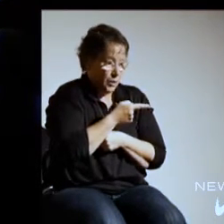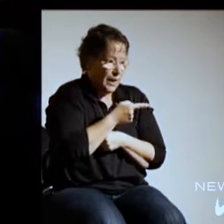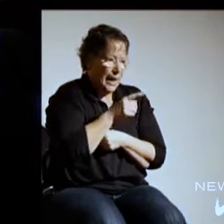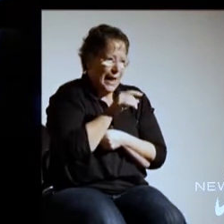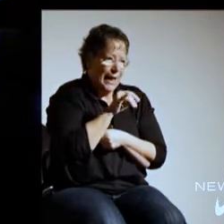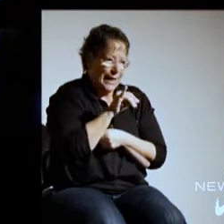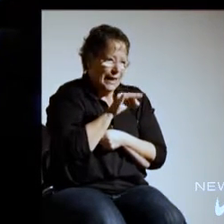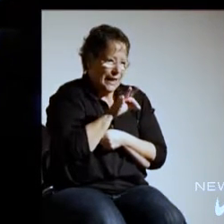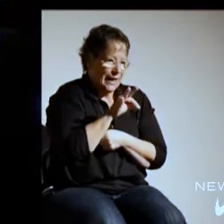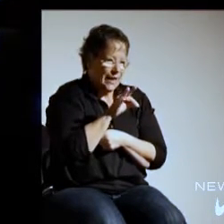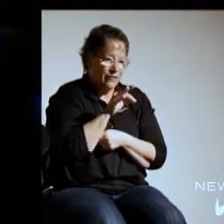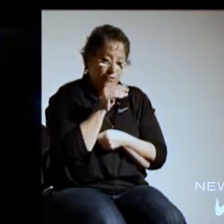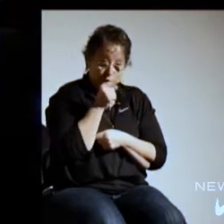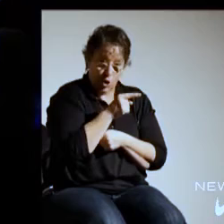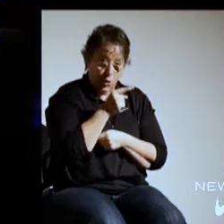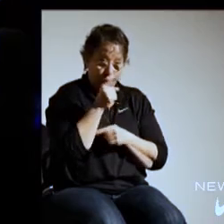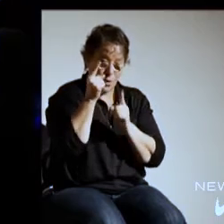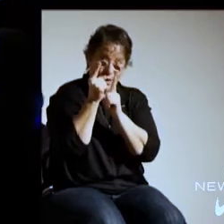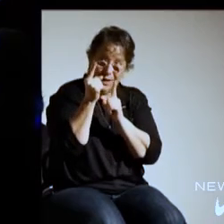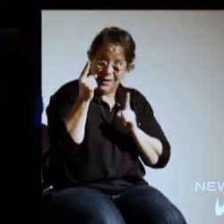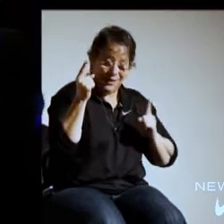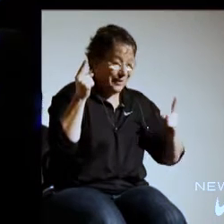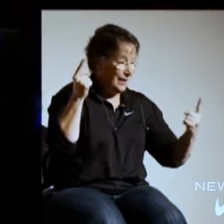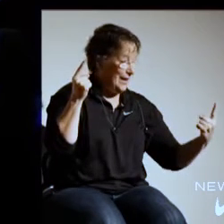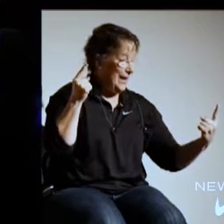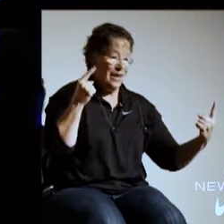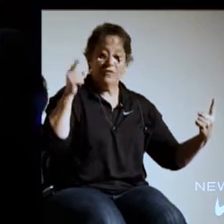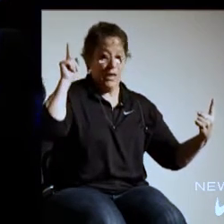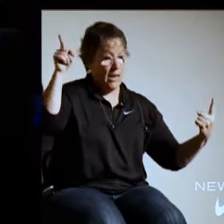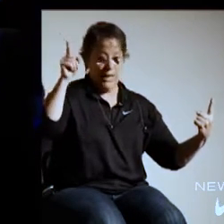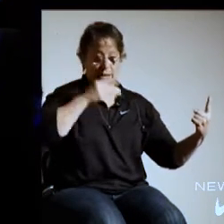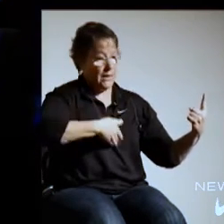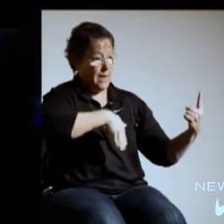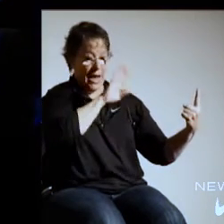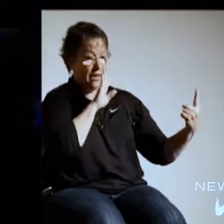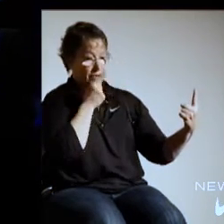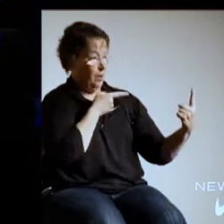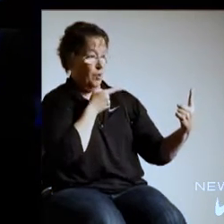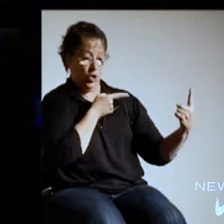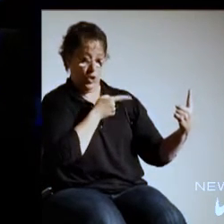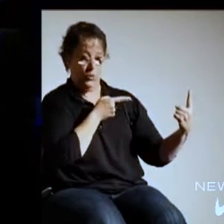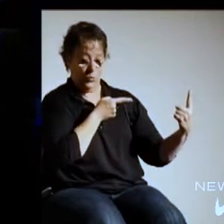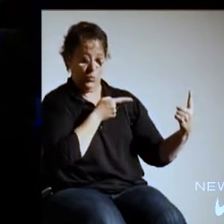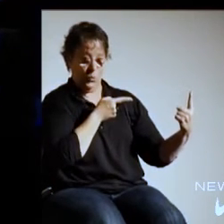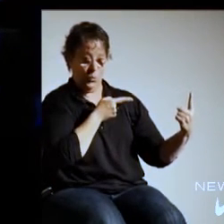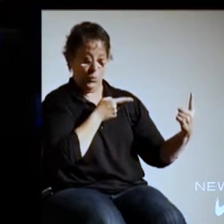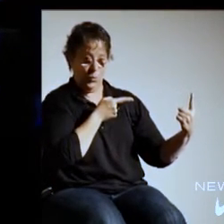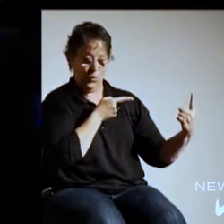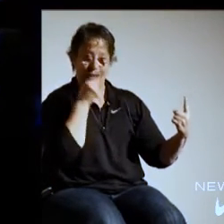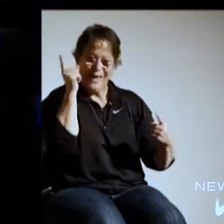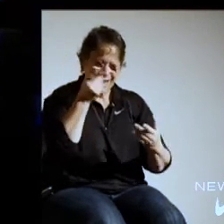you. The fact that you're hearing this message today is proof that He